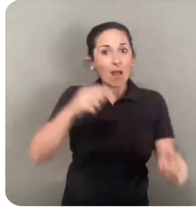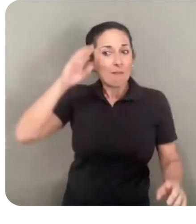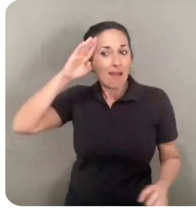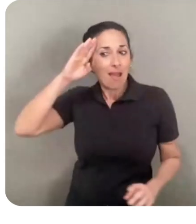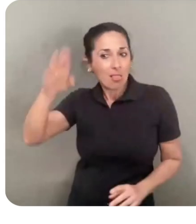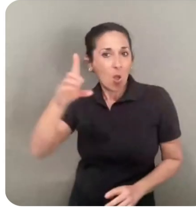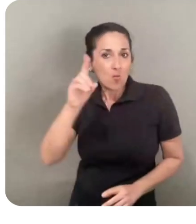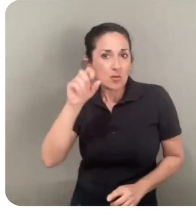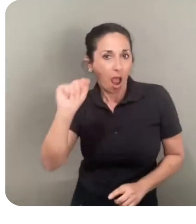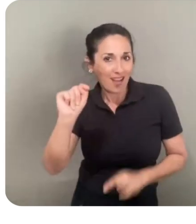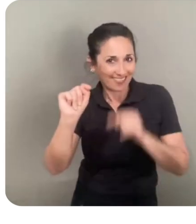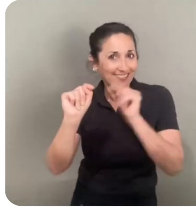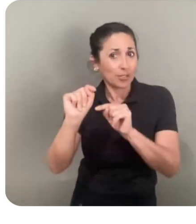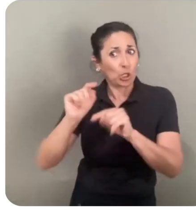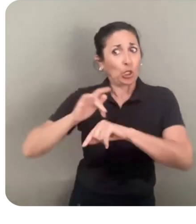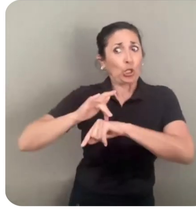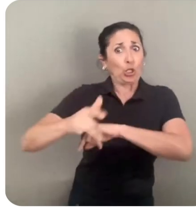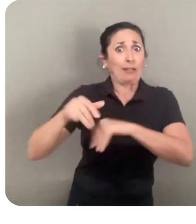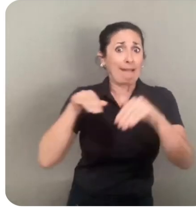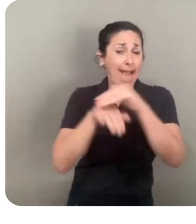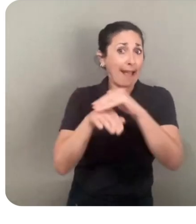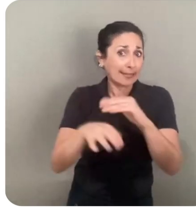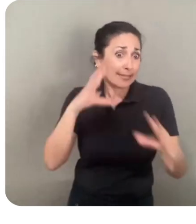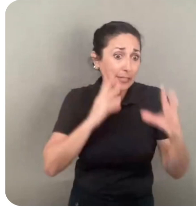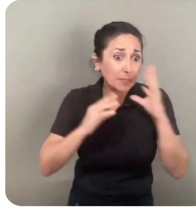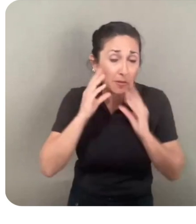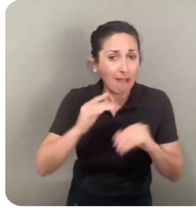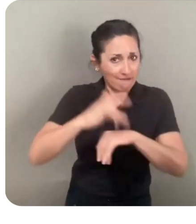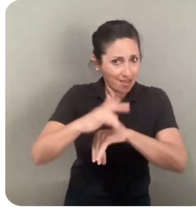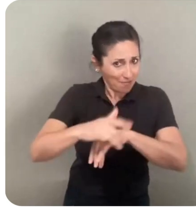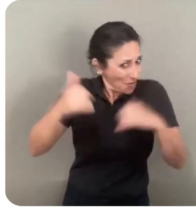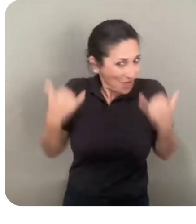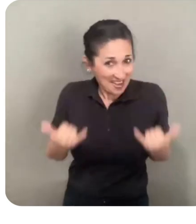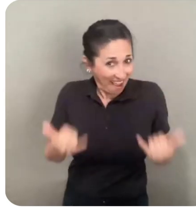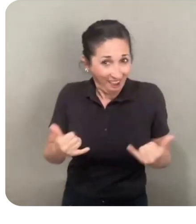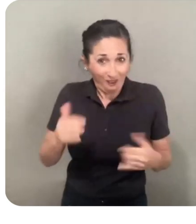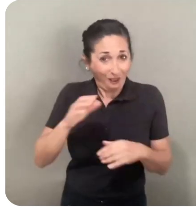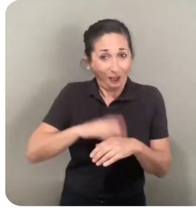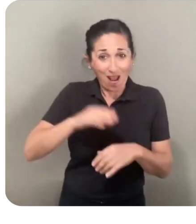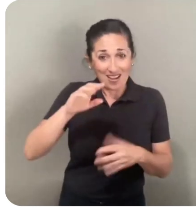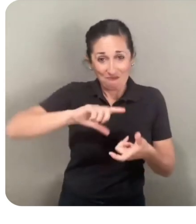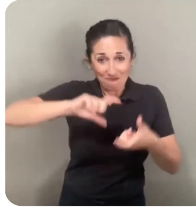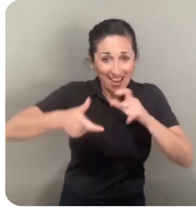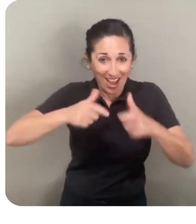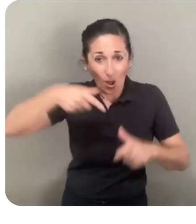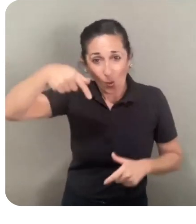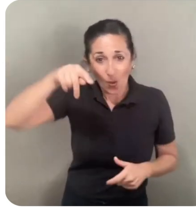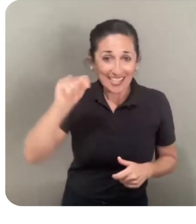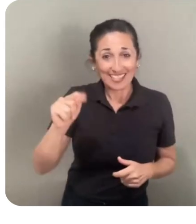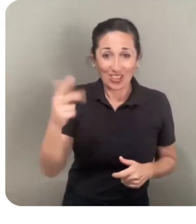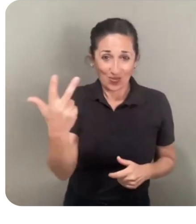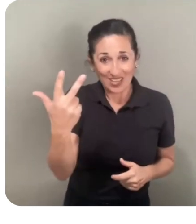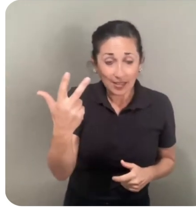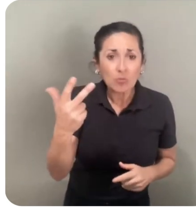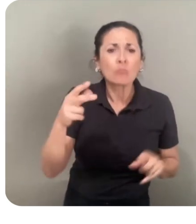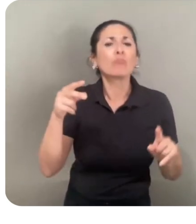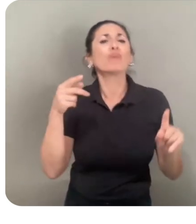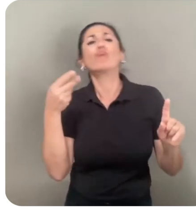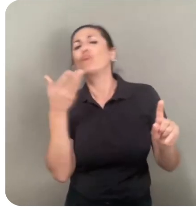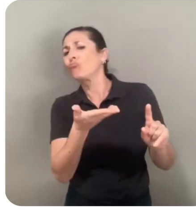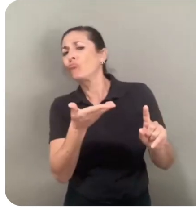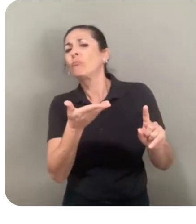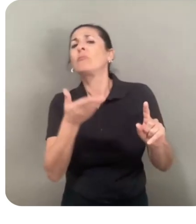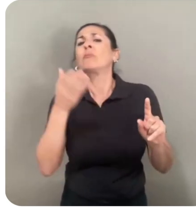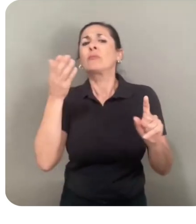Dot. It's an early access experience available right now on Meta Quest 3. What you're looking at is